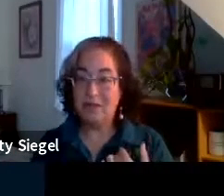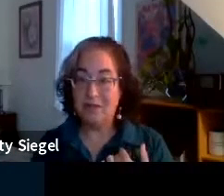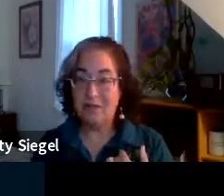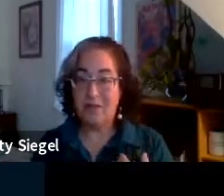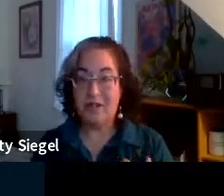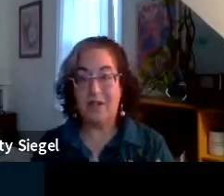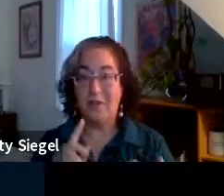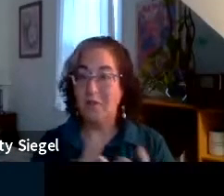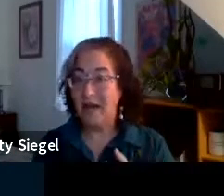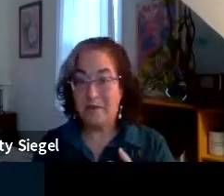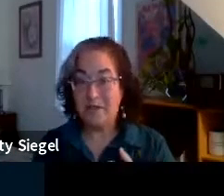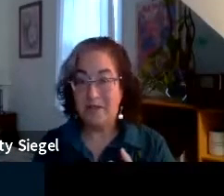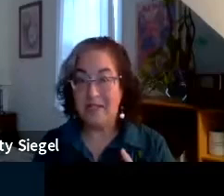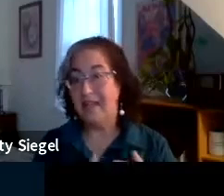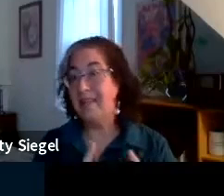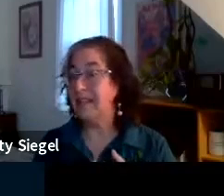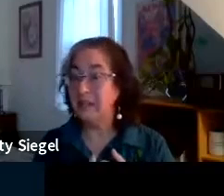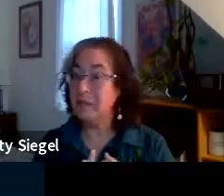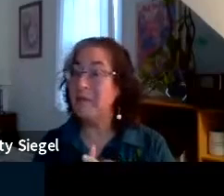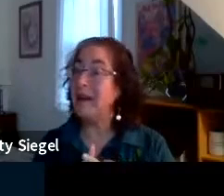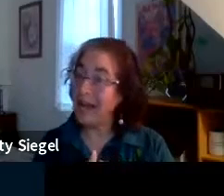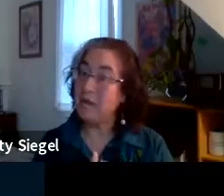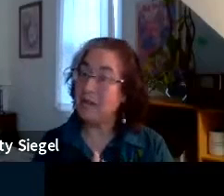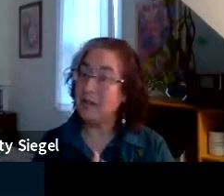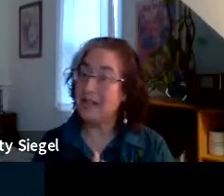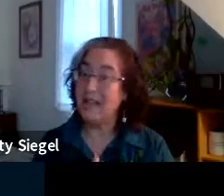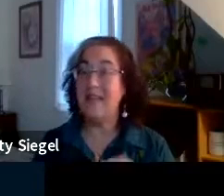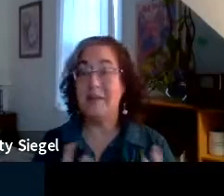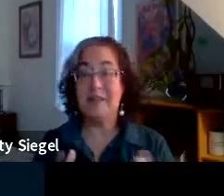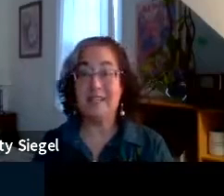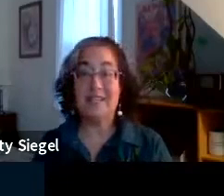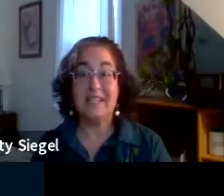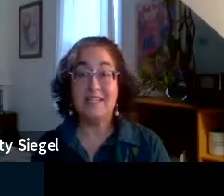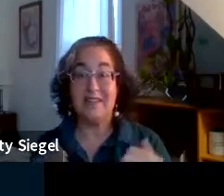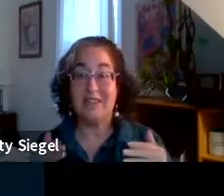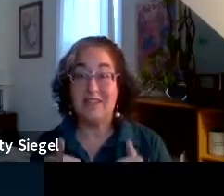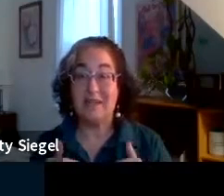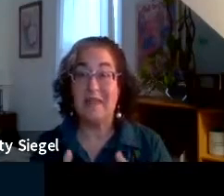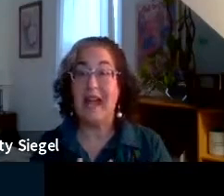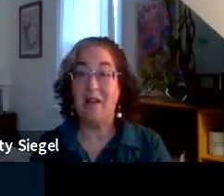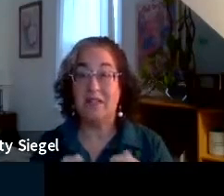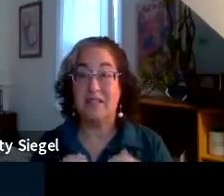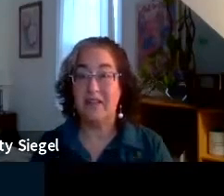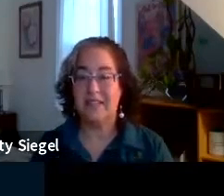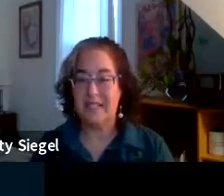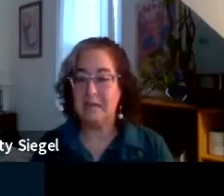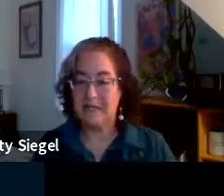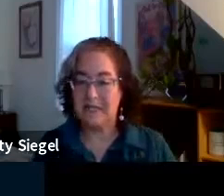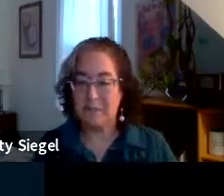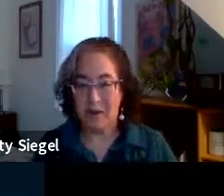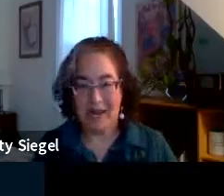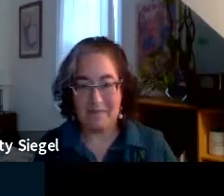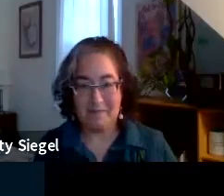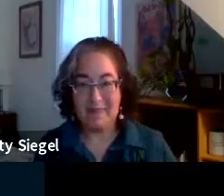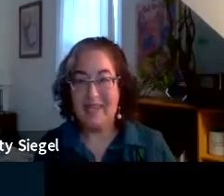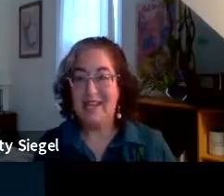who we do this for, why we do it, and then a little bit about how we do it. And then I'm going to let Tina dive into some of the hows in a very deep,